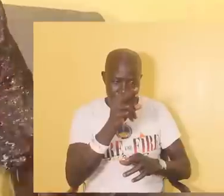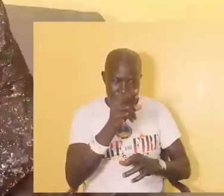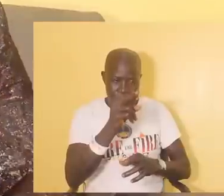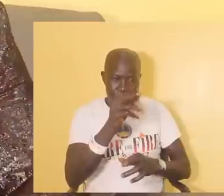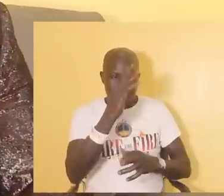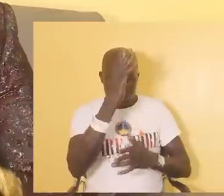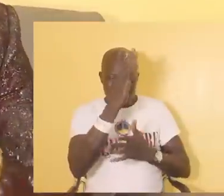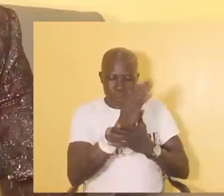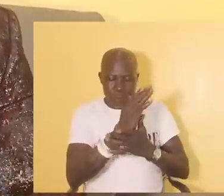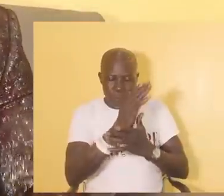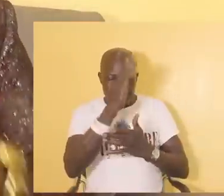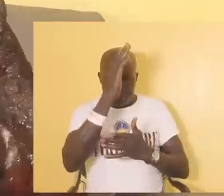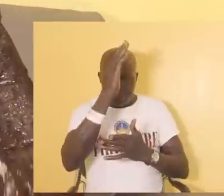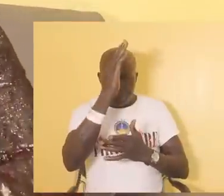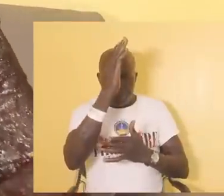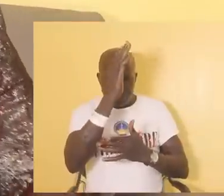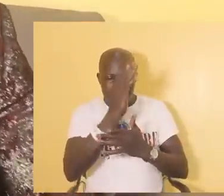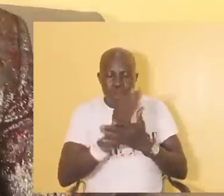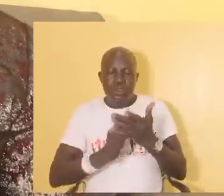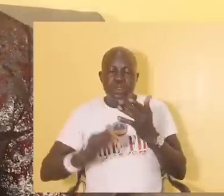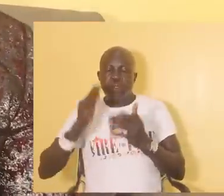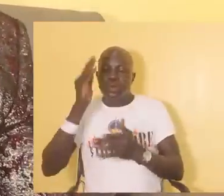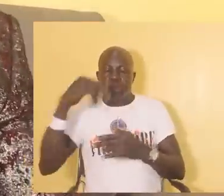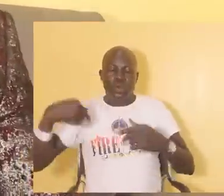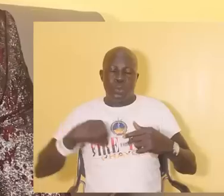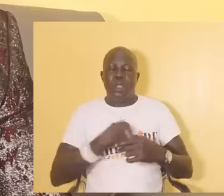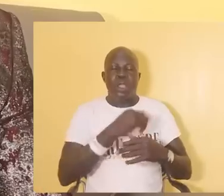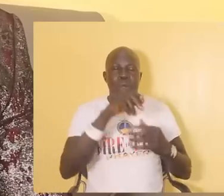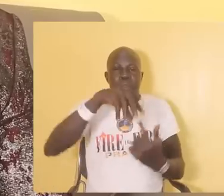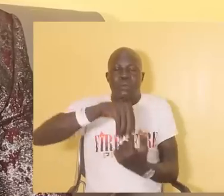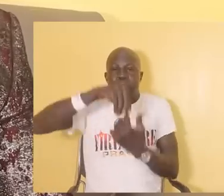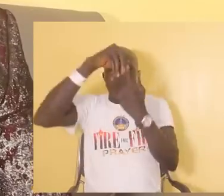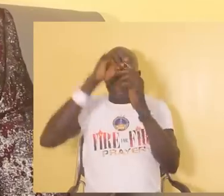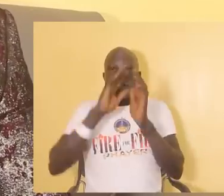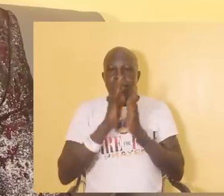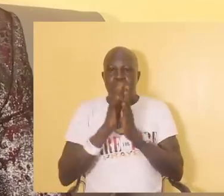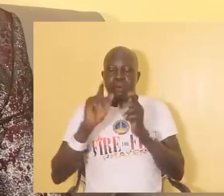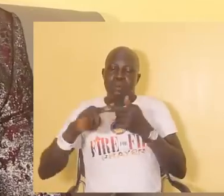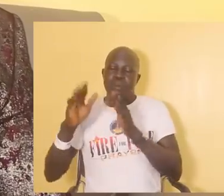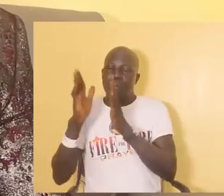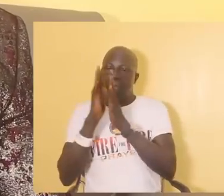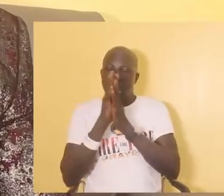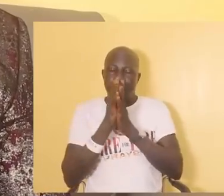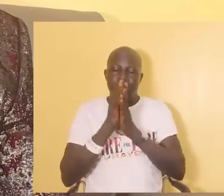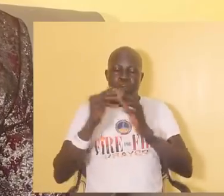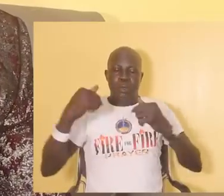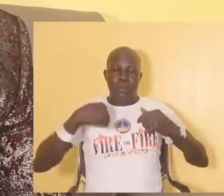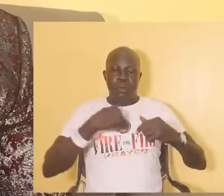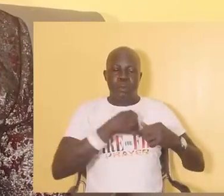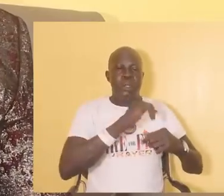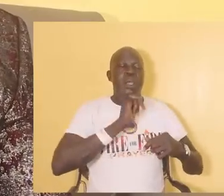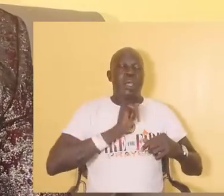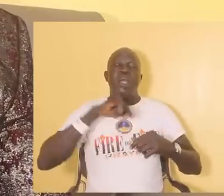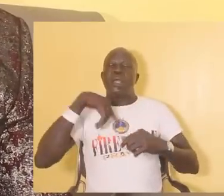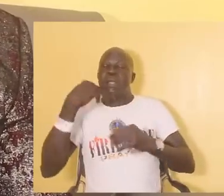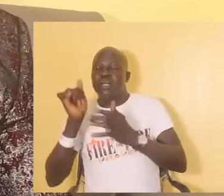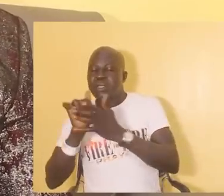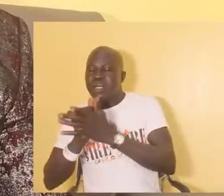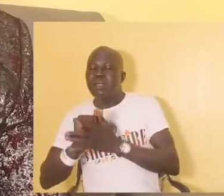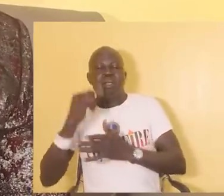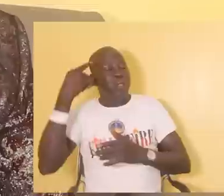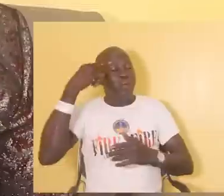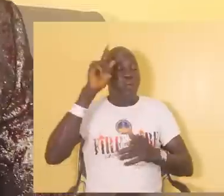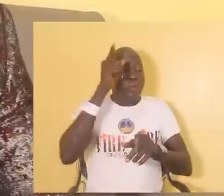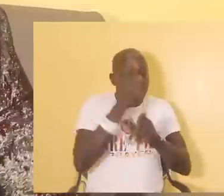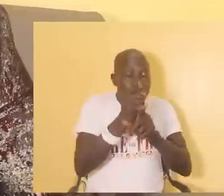sir. I want a we have special prayer to pray. ojo meje gbako ni ma fi gbadura